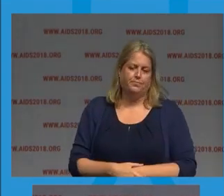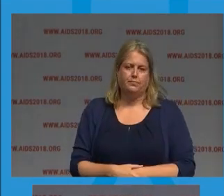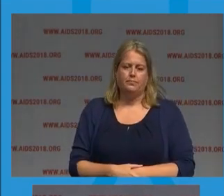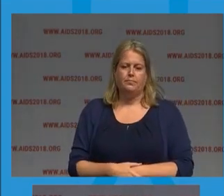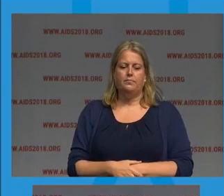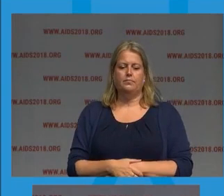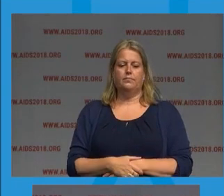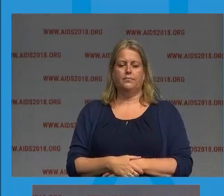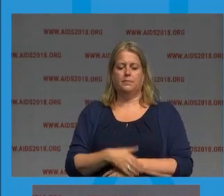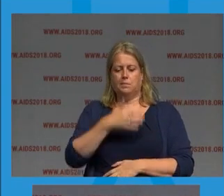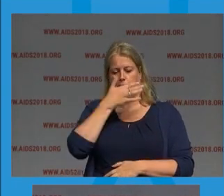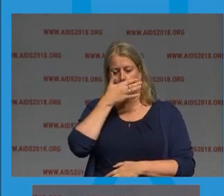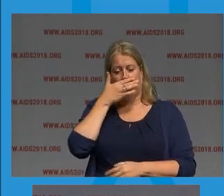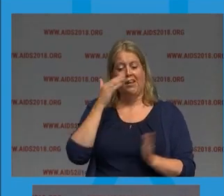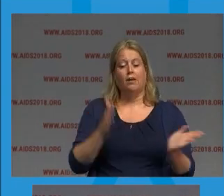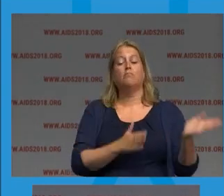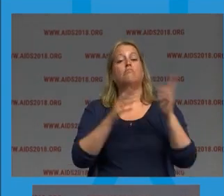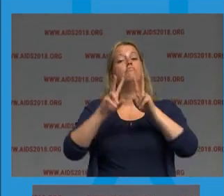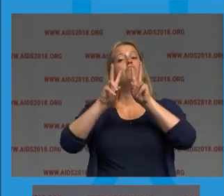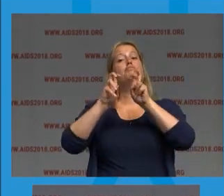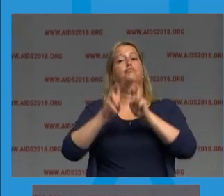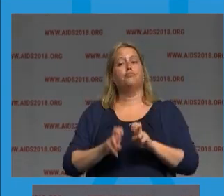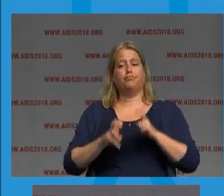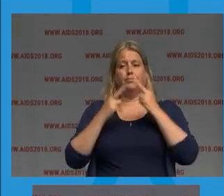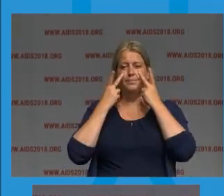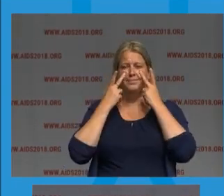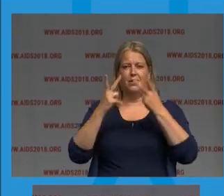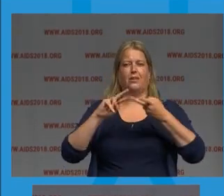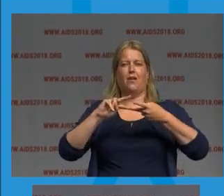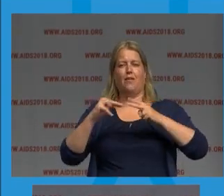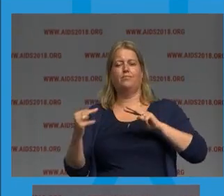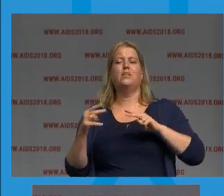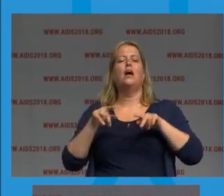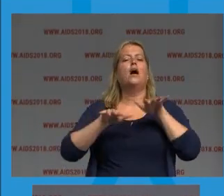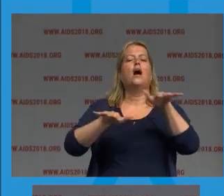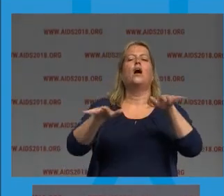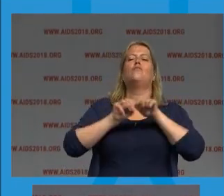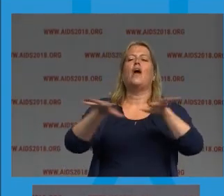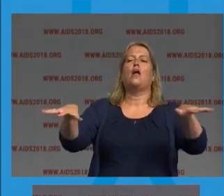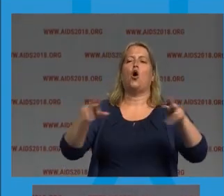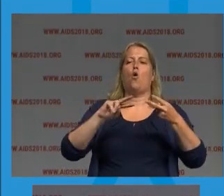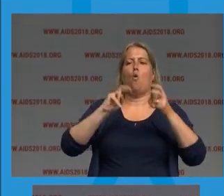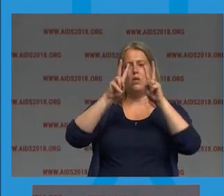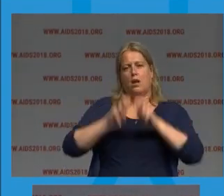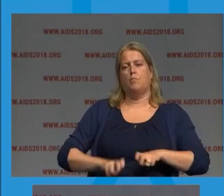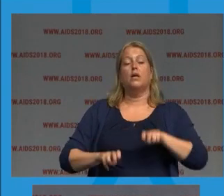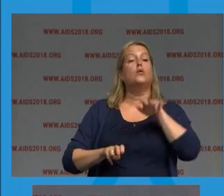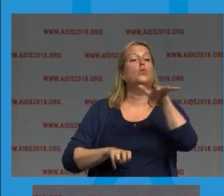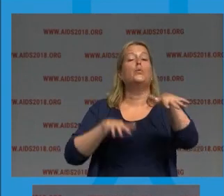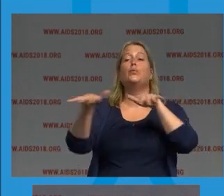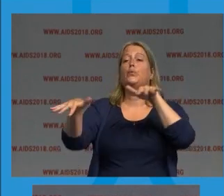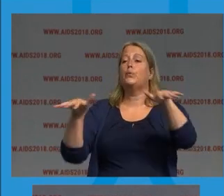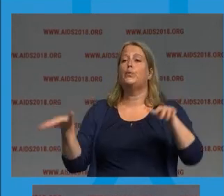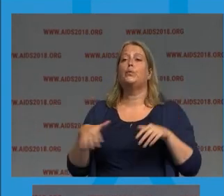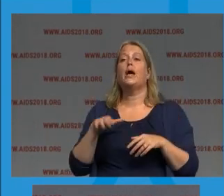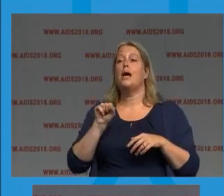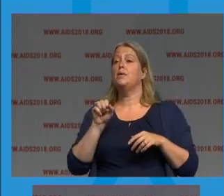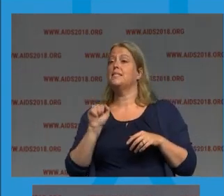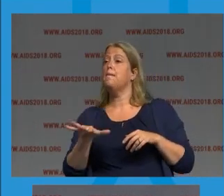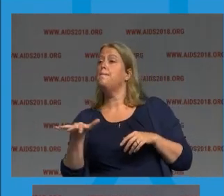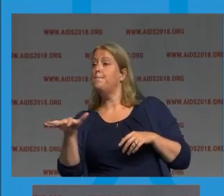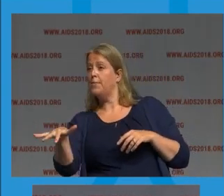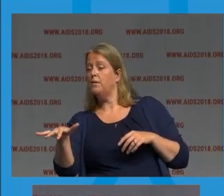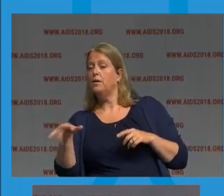Eric Volz and others looked at this phylogenetically, so they looked at prevalence sequences that were collected specifically from MSM as well as